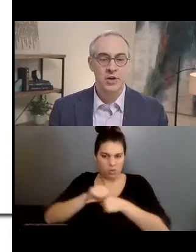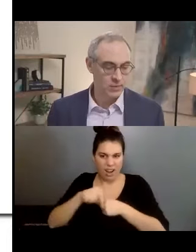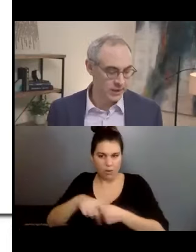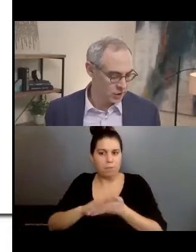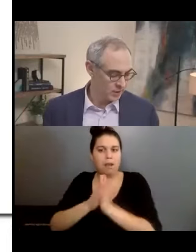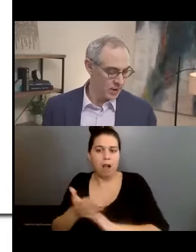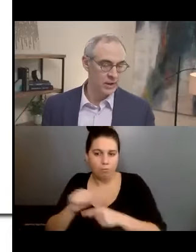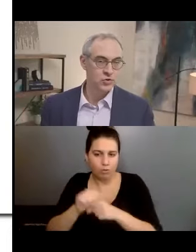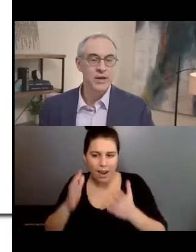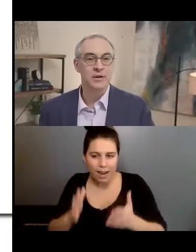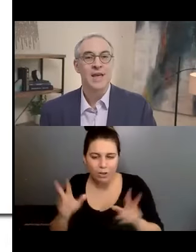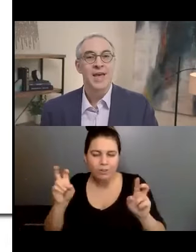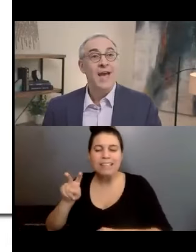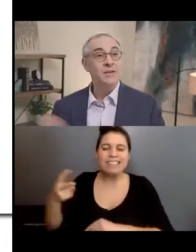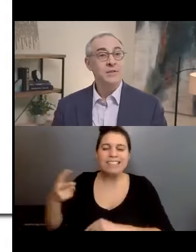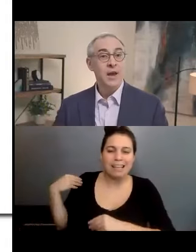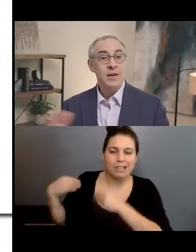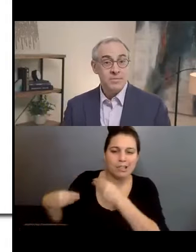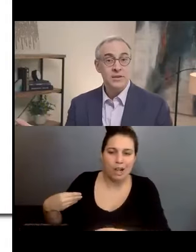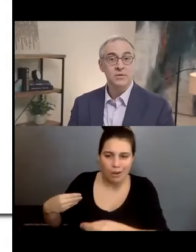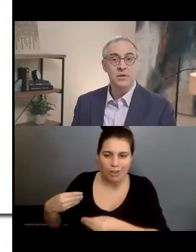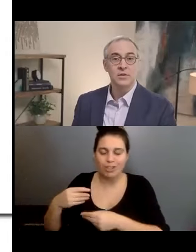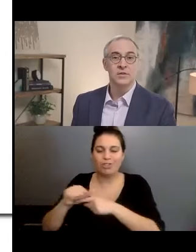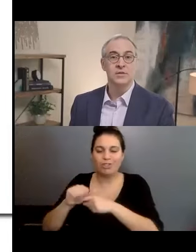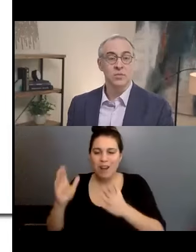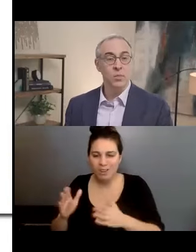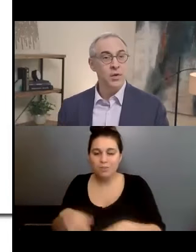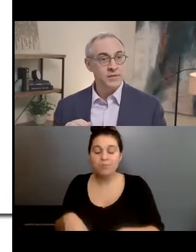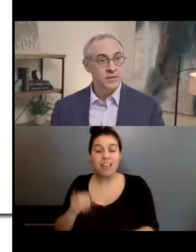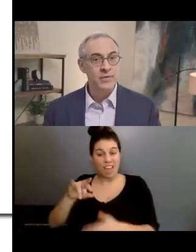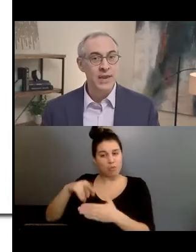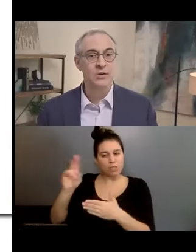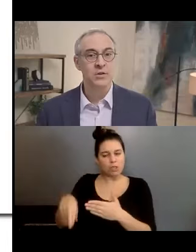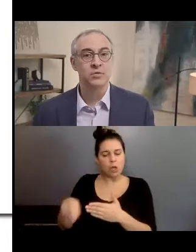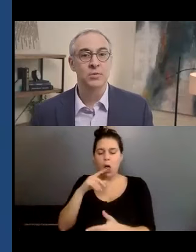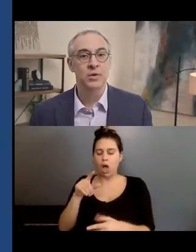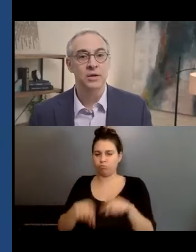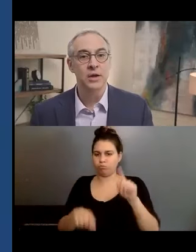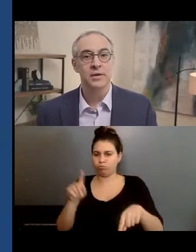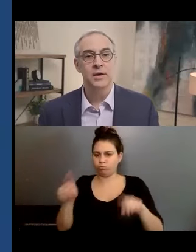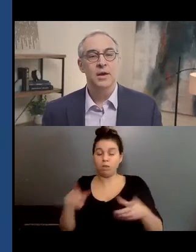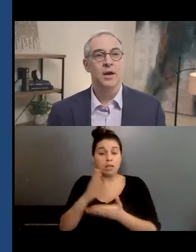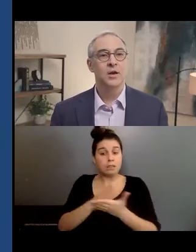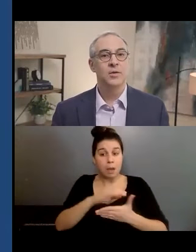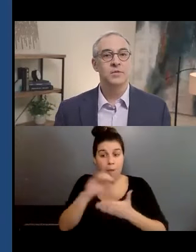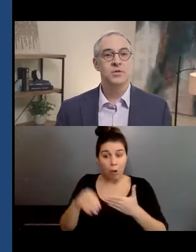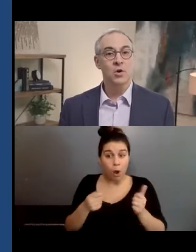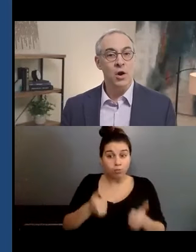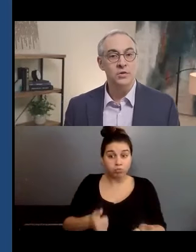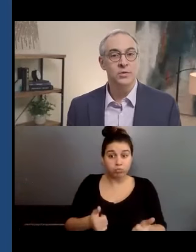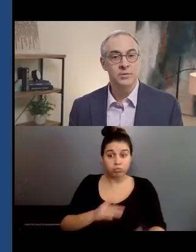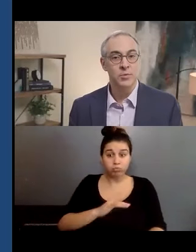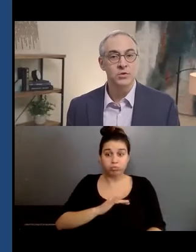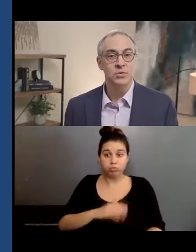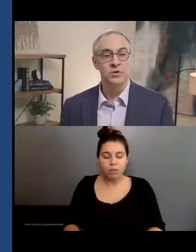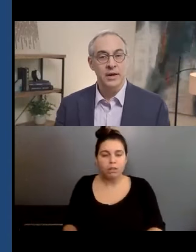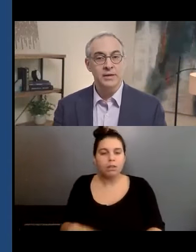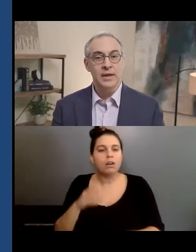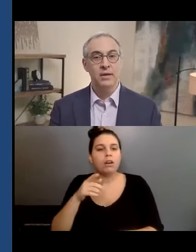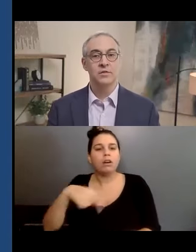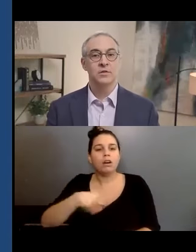second generation trainers. And there was kind of mixed results in this. Some of the outcomes were really good. So callers who had spoke